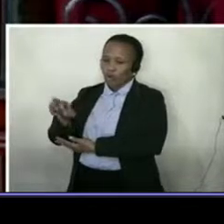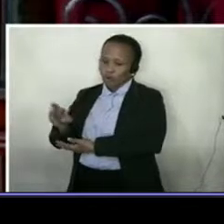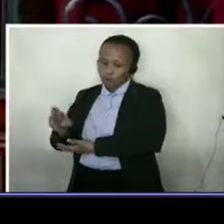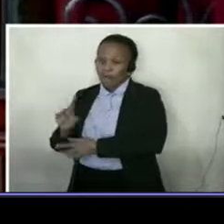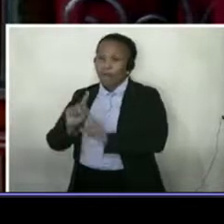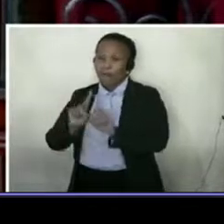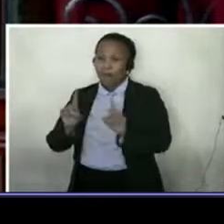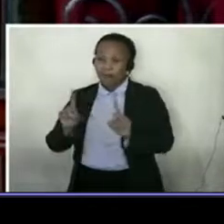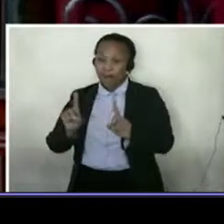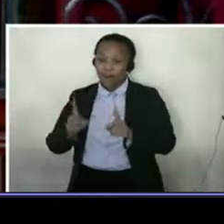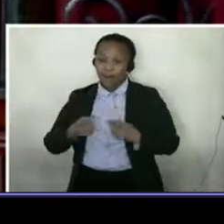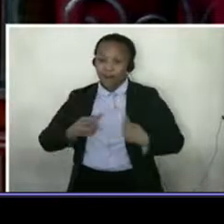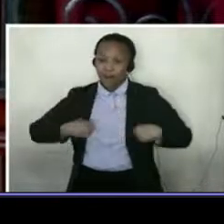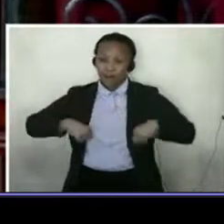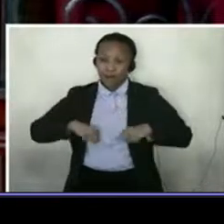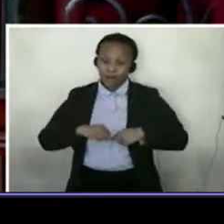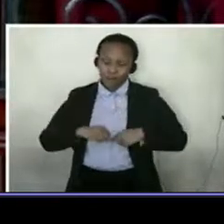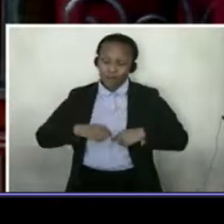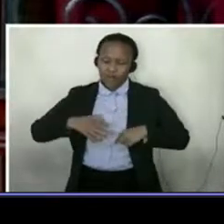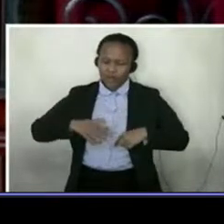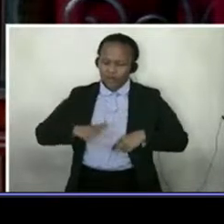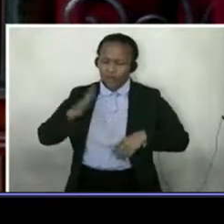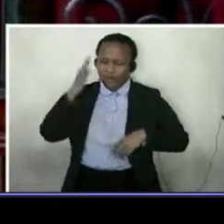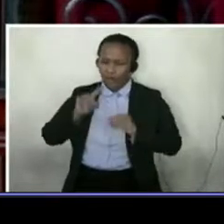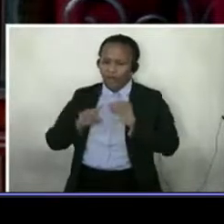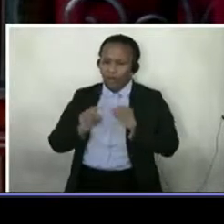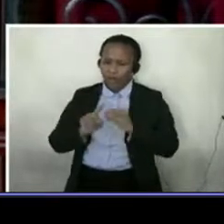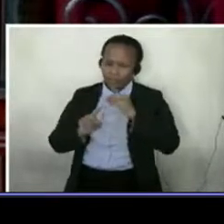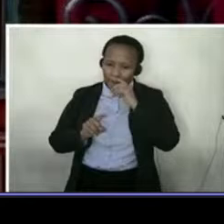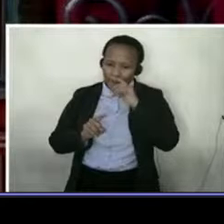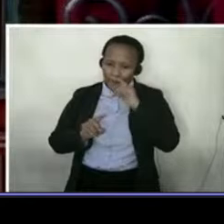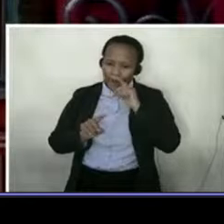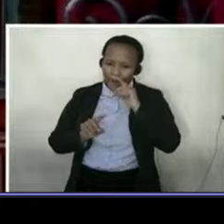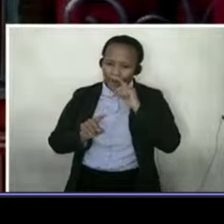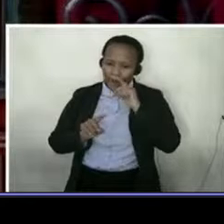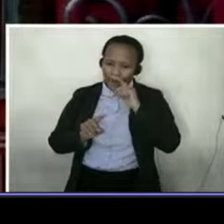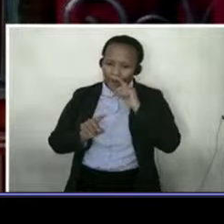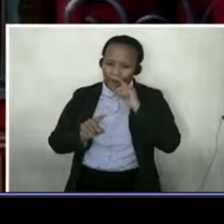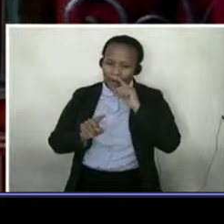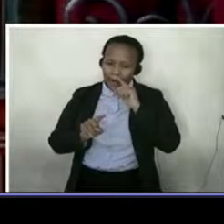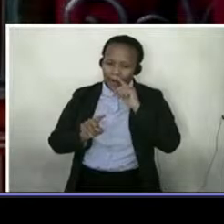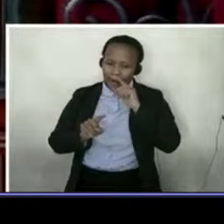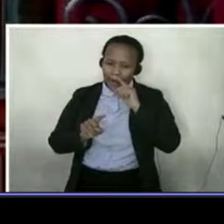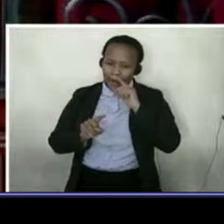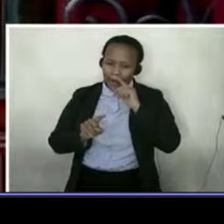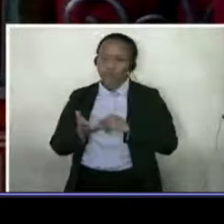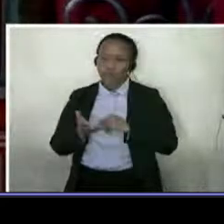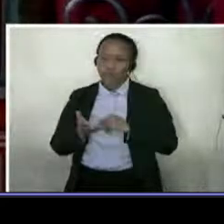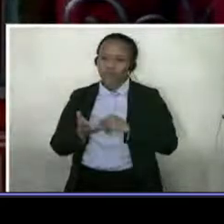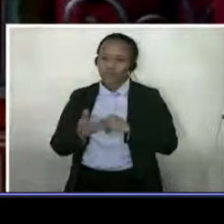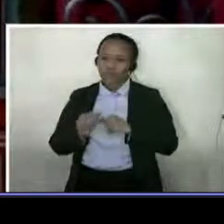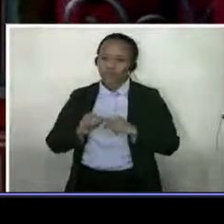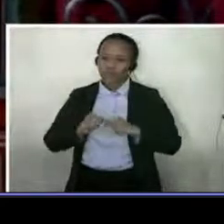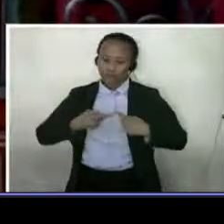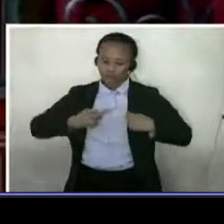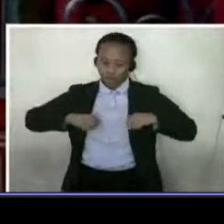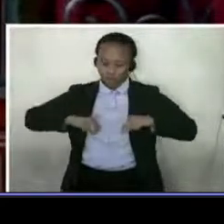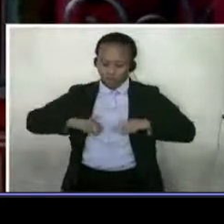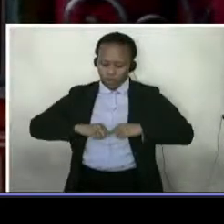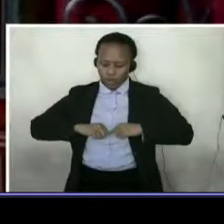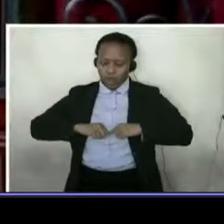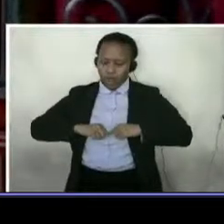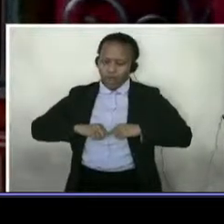measures in the pipeline to resolve in this impasse. We remain unequivocal and apologetical on